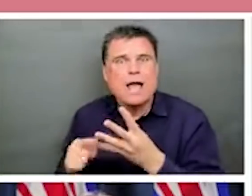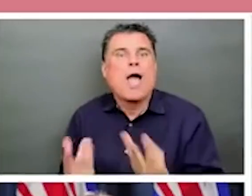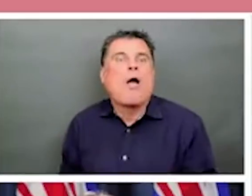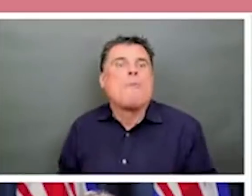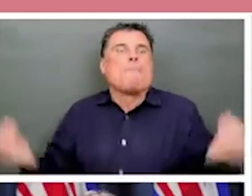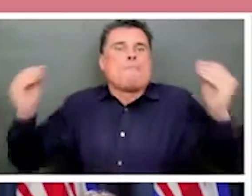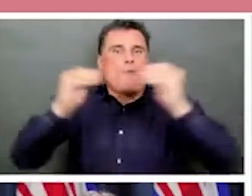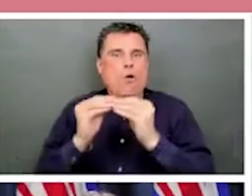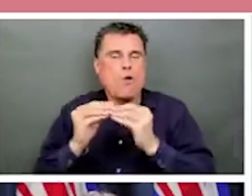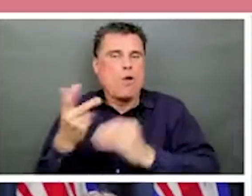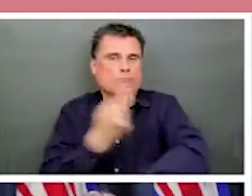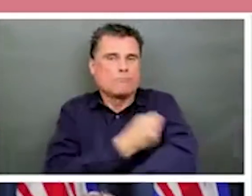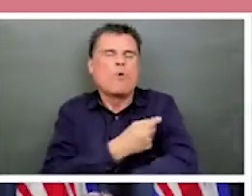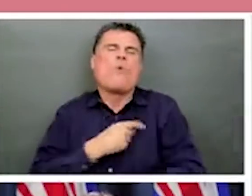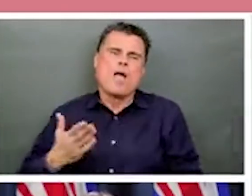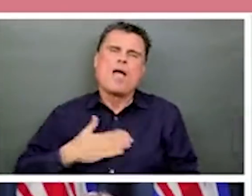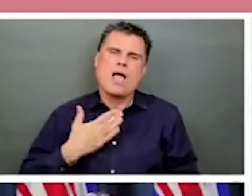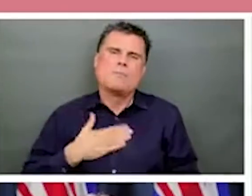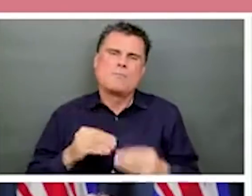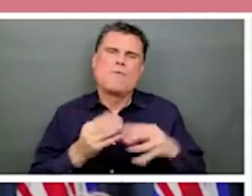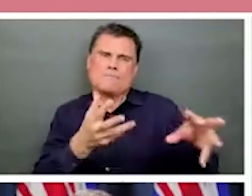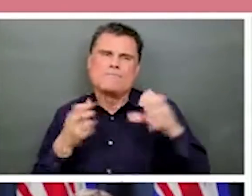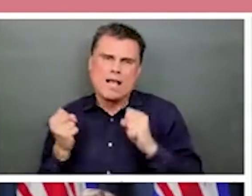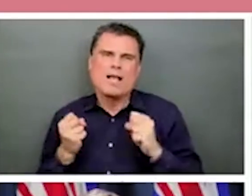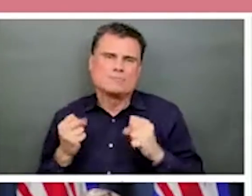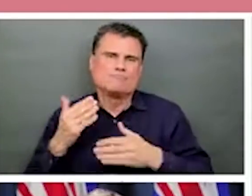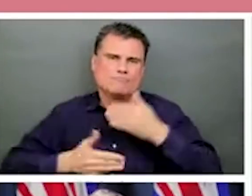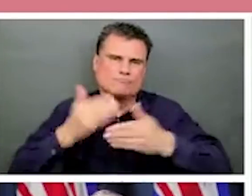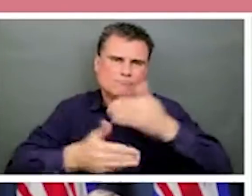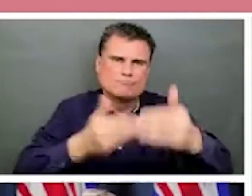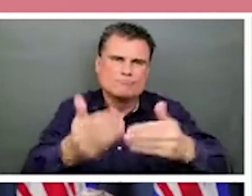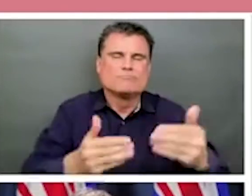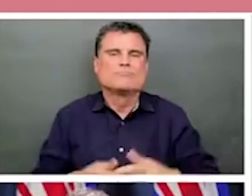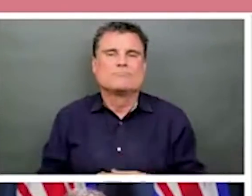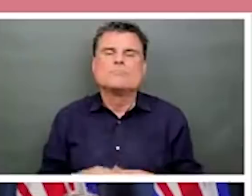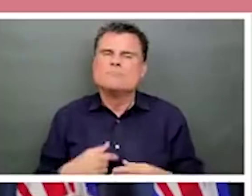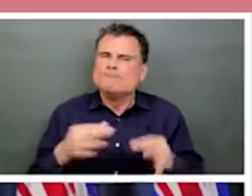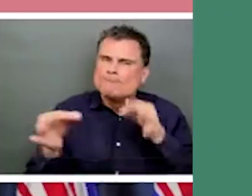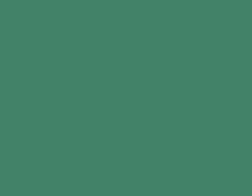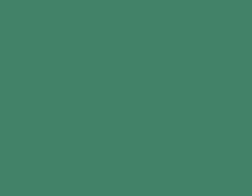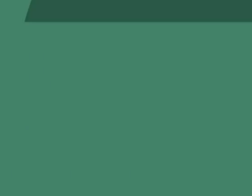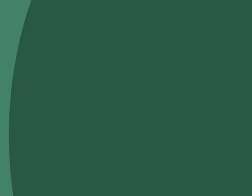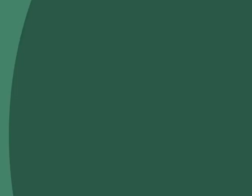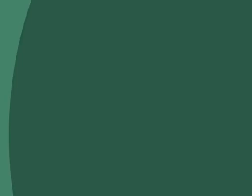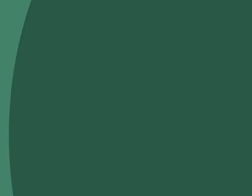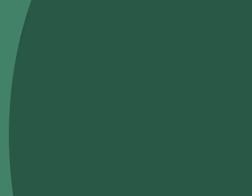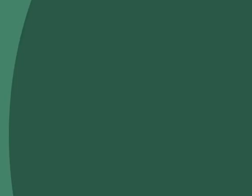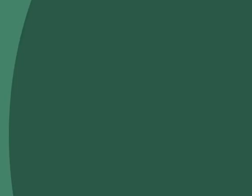here, announcing this, and there will be more to come. Thank you so much.